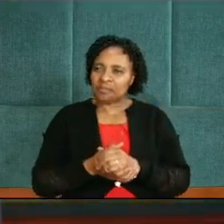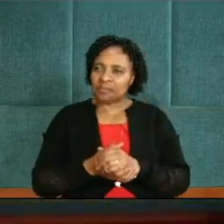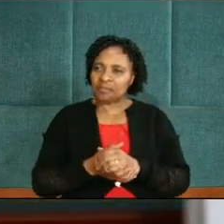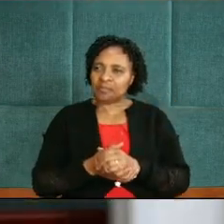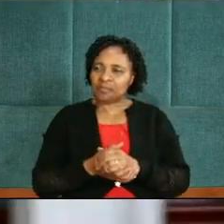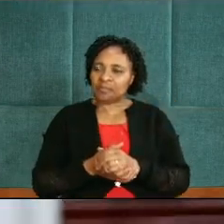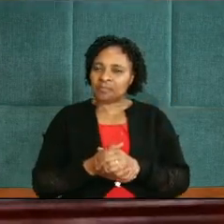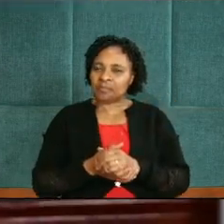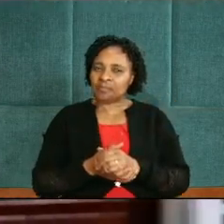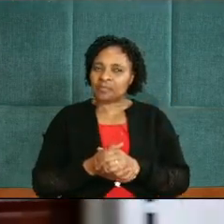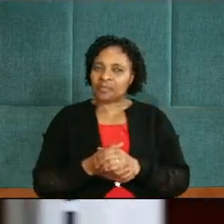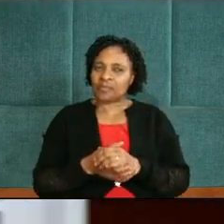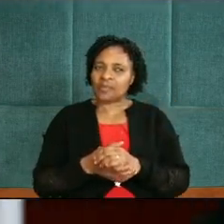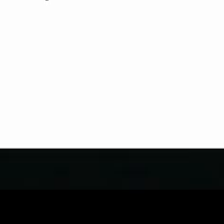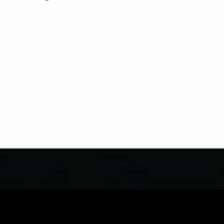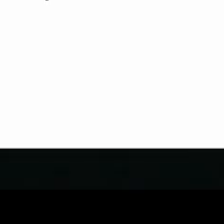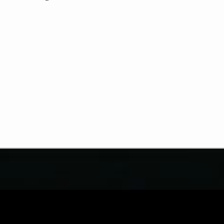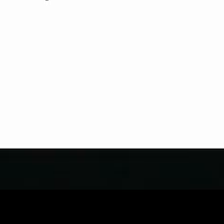It's in your Bible.